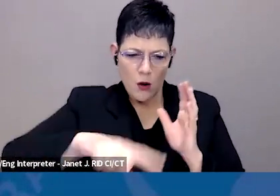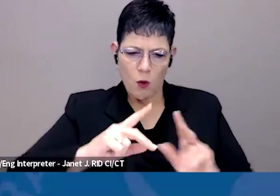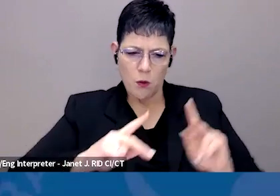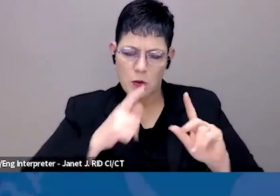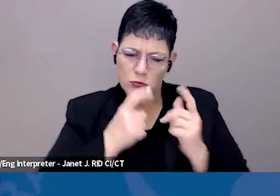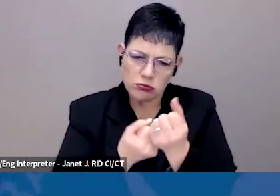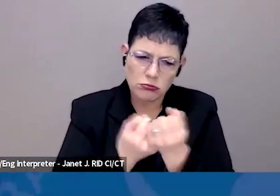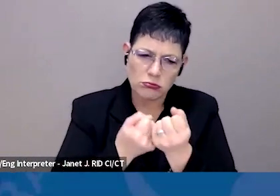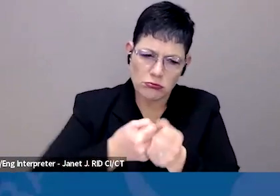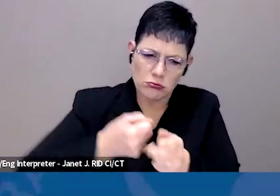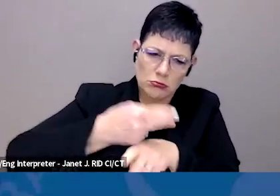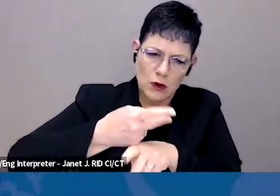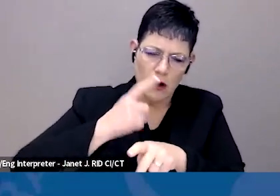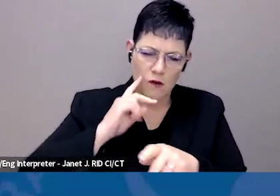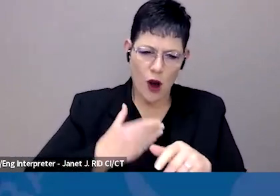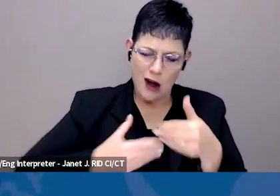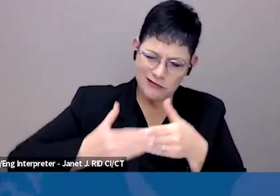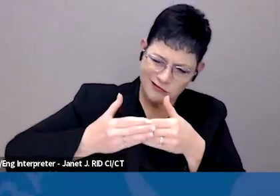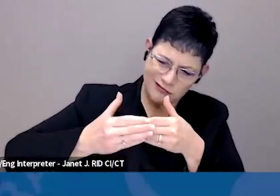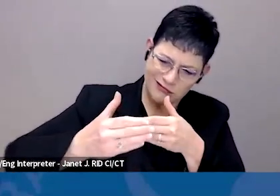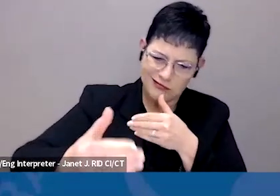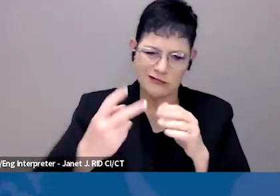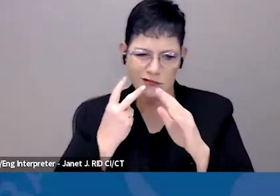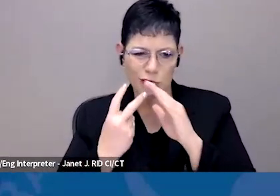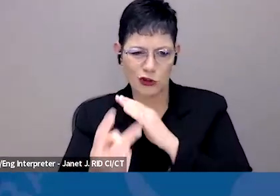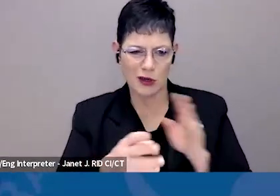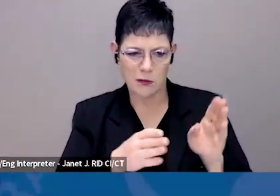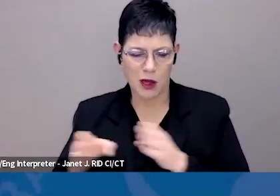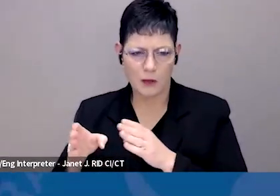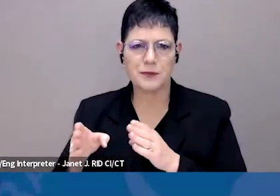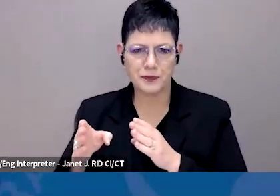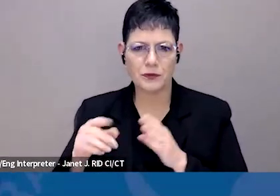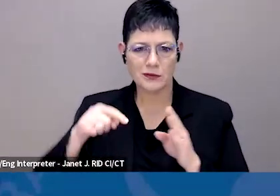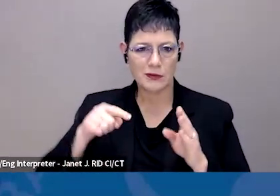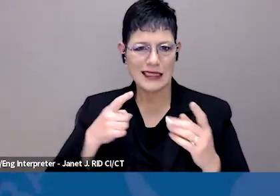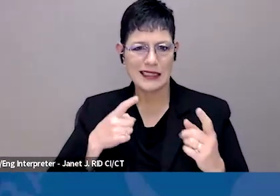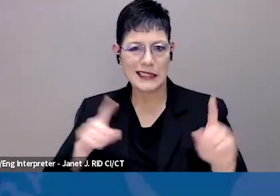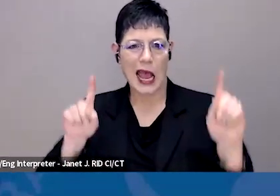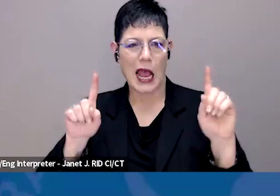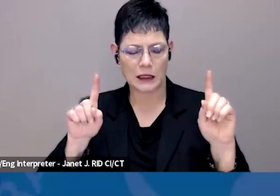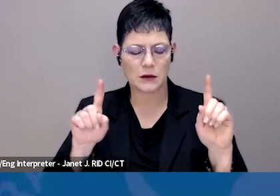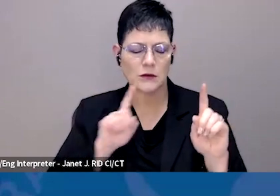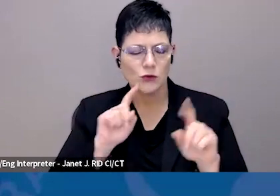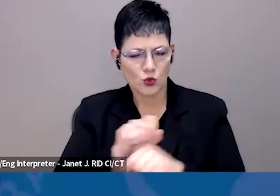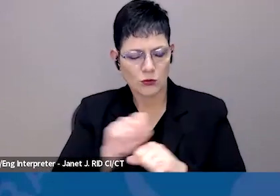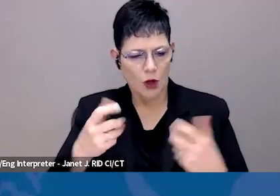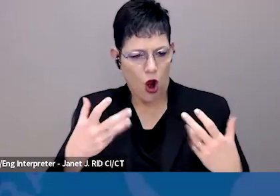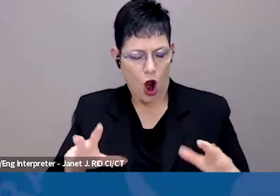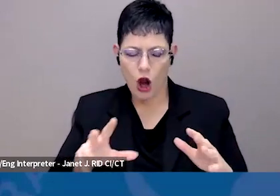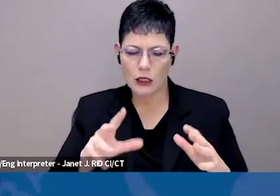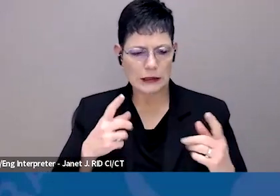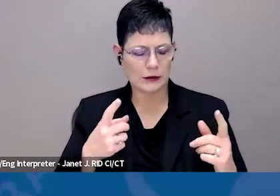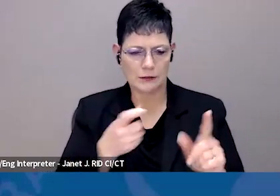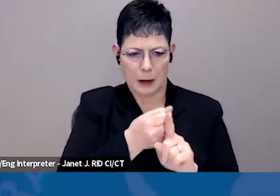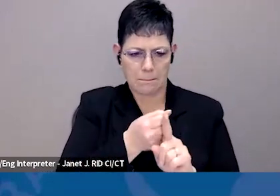invaluable parts of our long-term care system. The success of the council's work is already making a meaningful impact on family